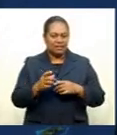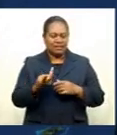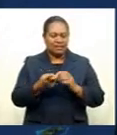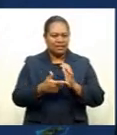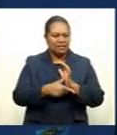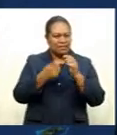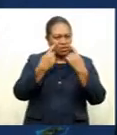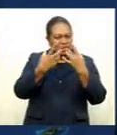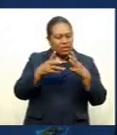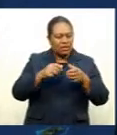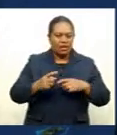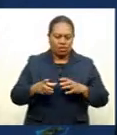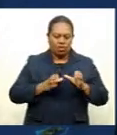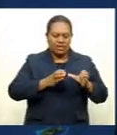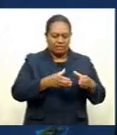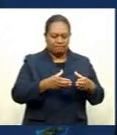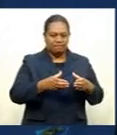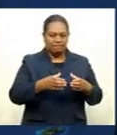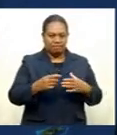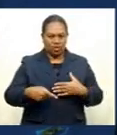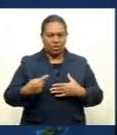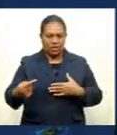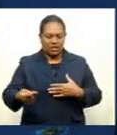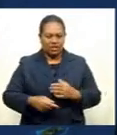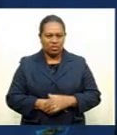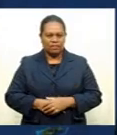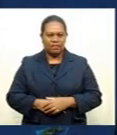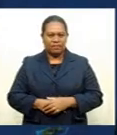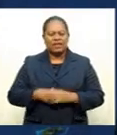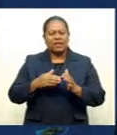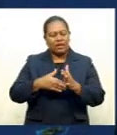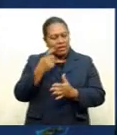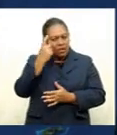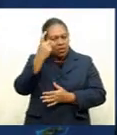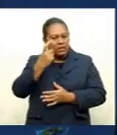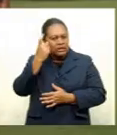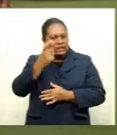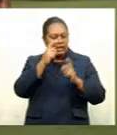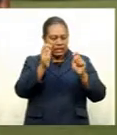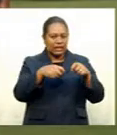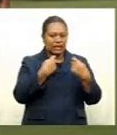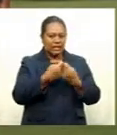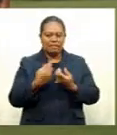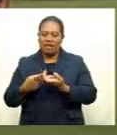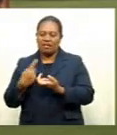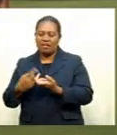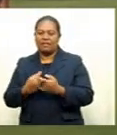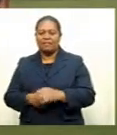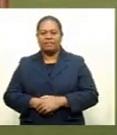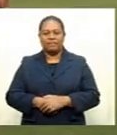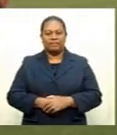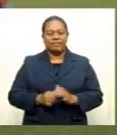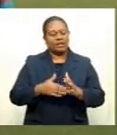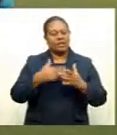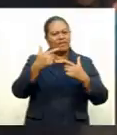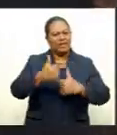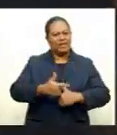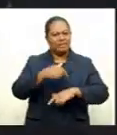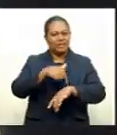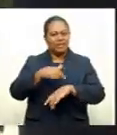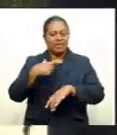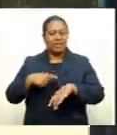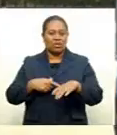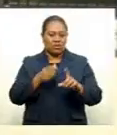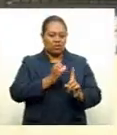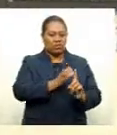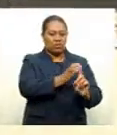to maintain their bubble. They're very concerned about their team. Weber says although with limited time due to